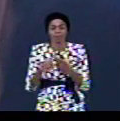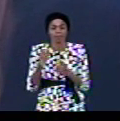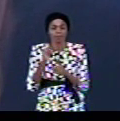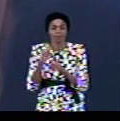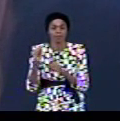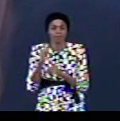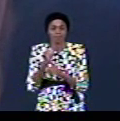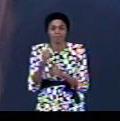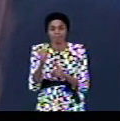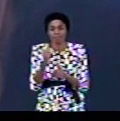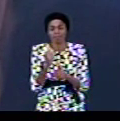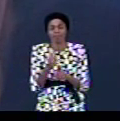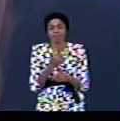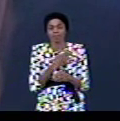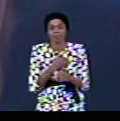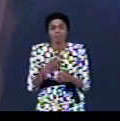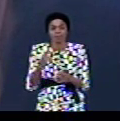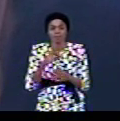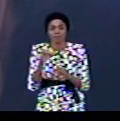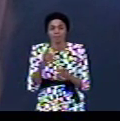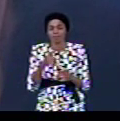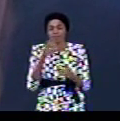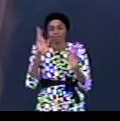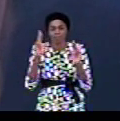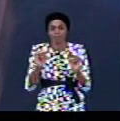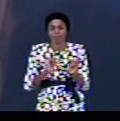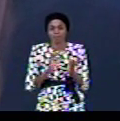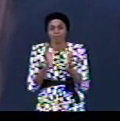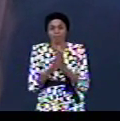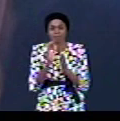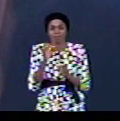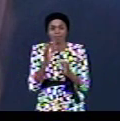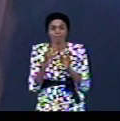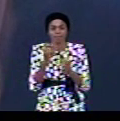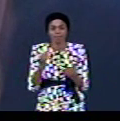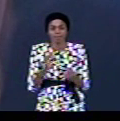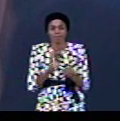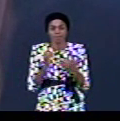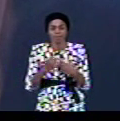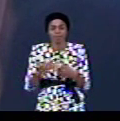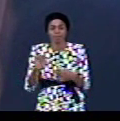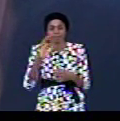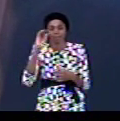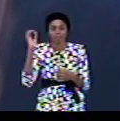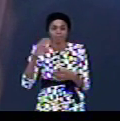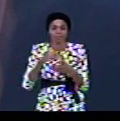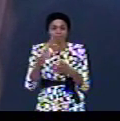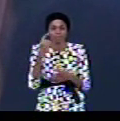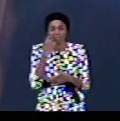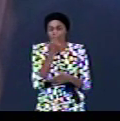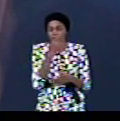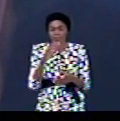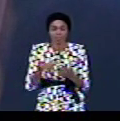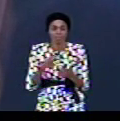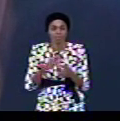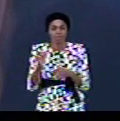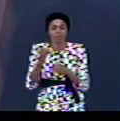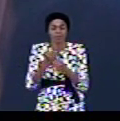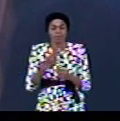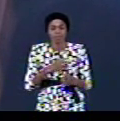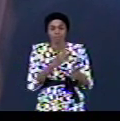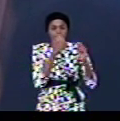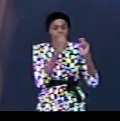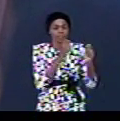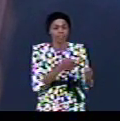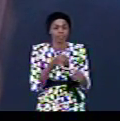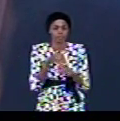thyself. And Jacob said, Nay, I pray thee, if now I have found grace in thy sight, then